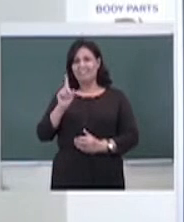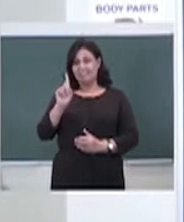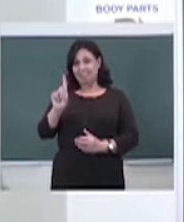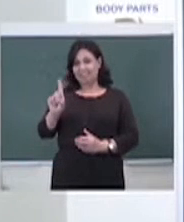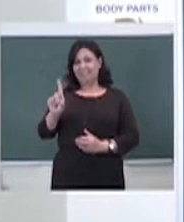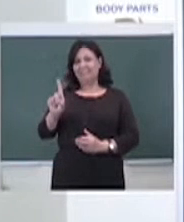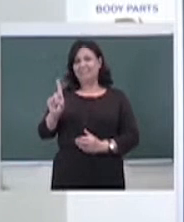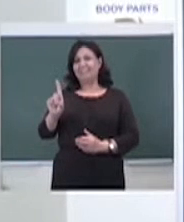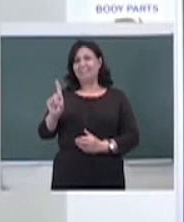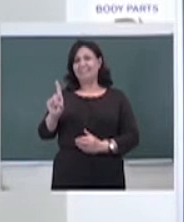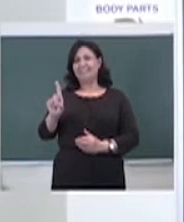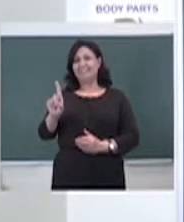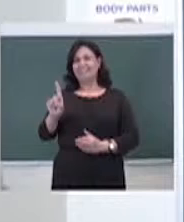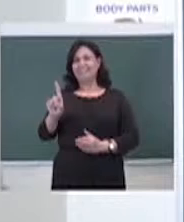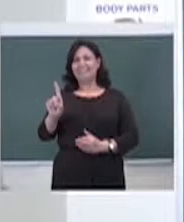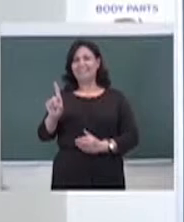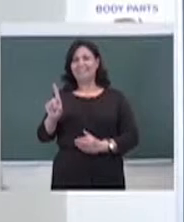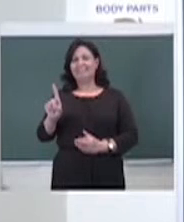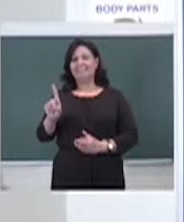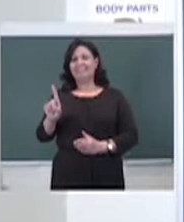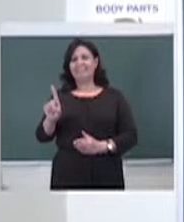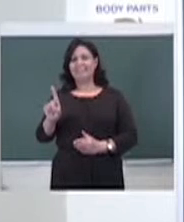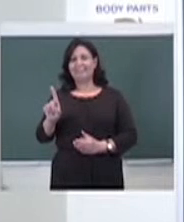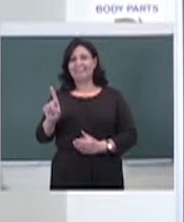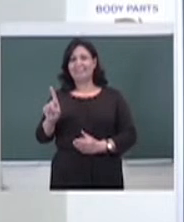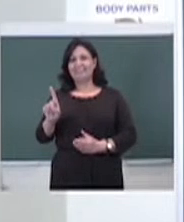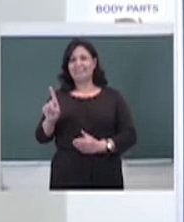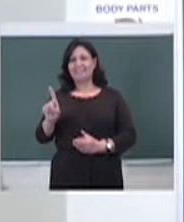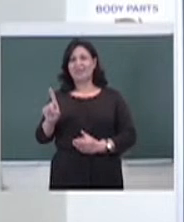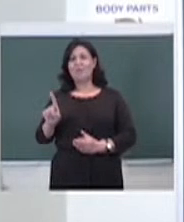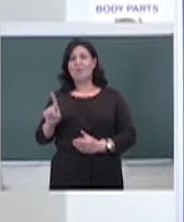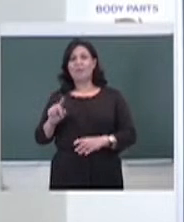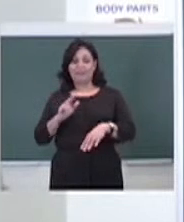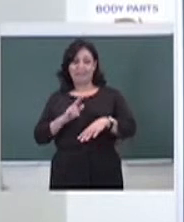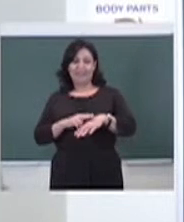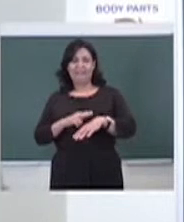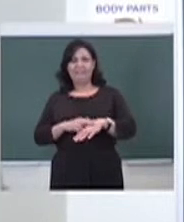Yes. And I want you to lift up this hand.